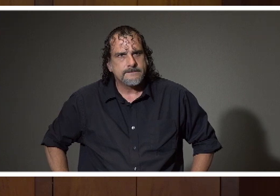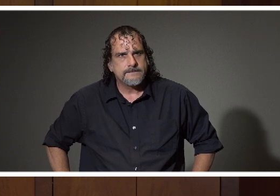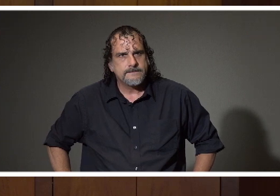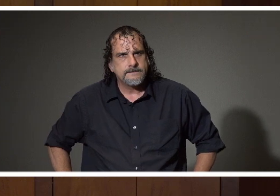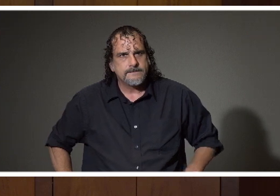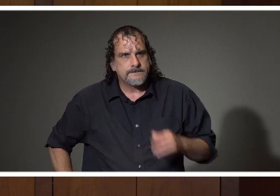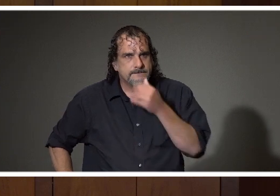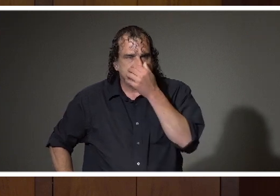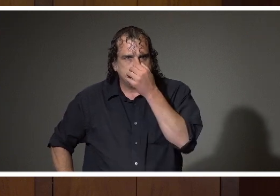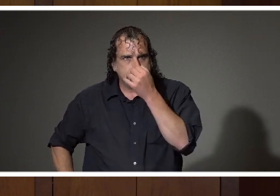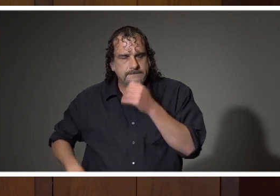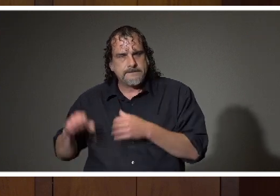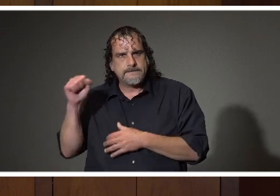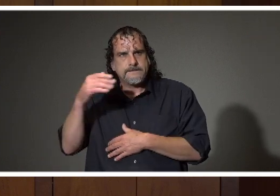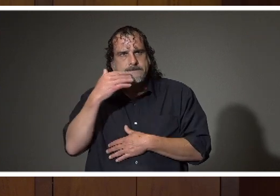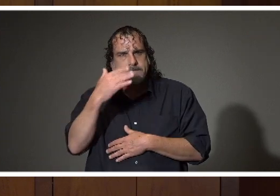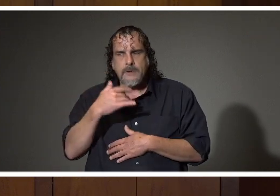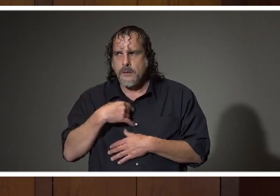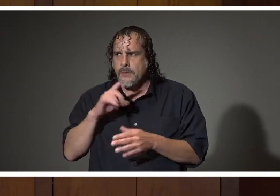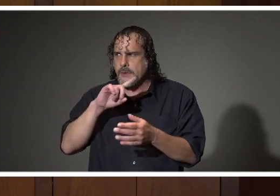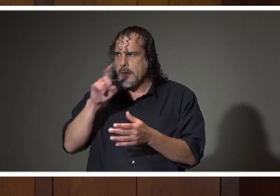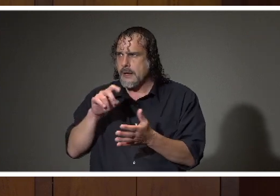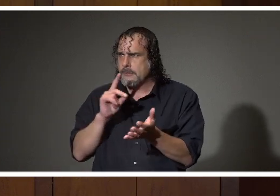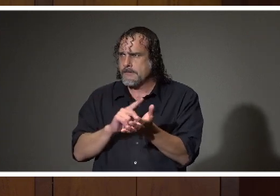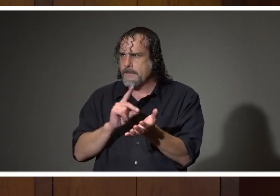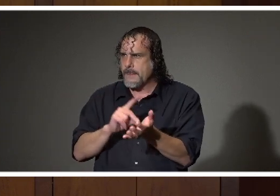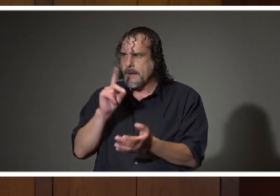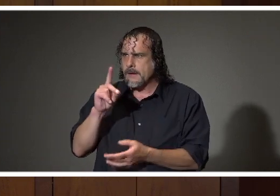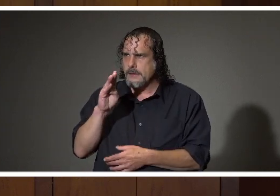Yes, thank you. I wanted to ask Dr. Dobbs